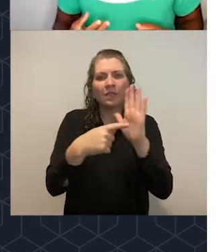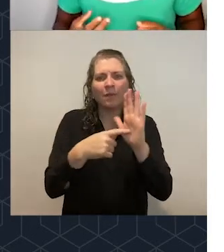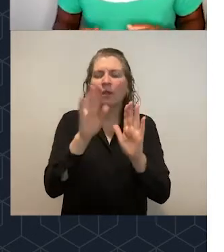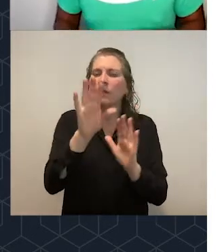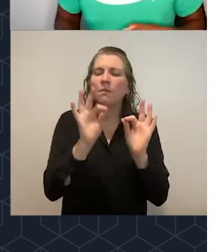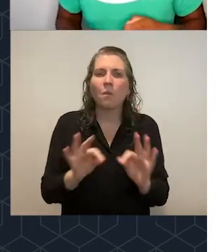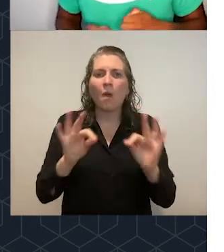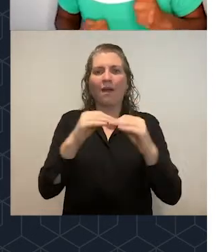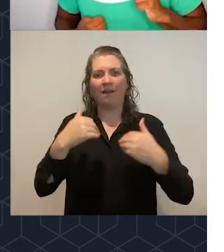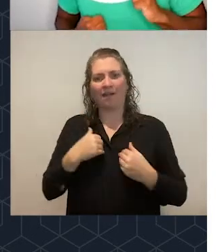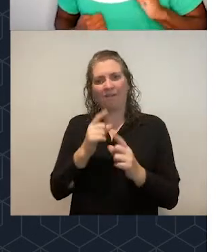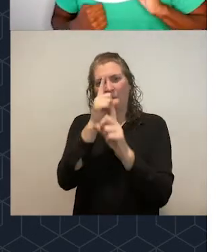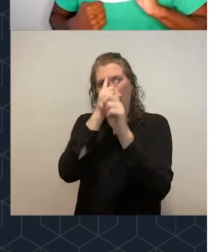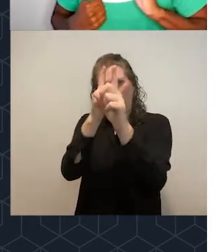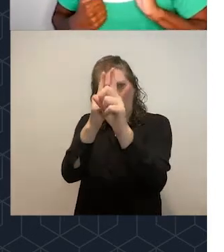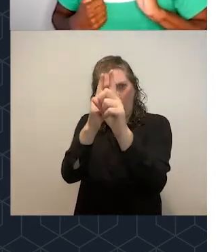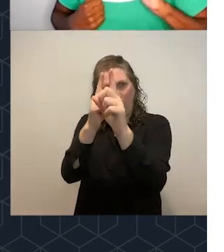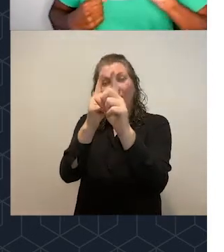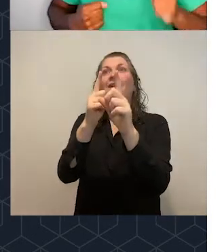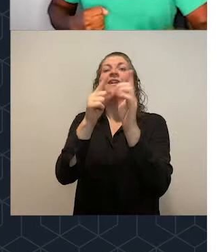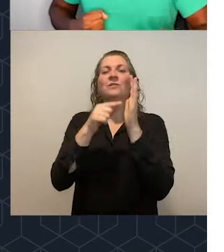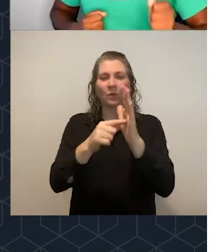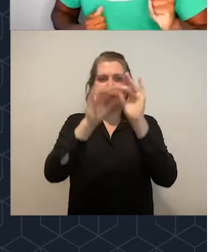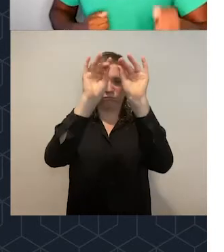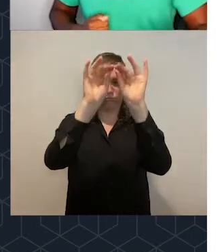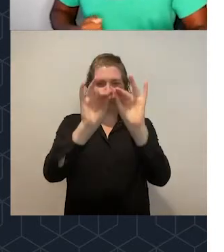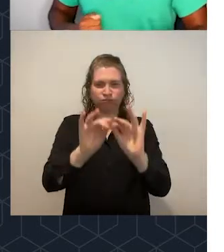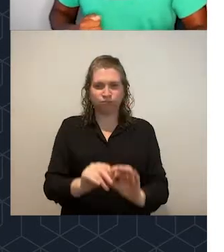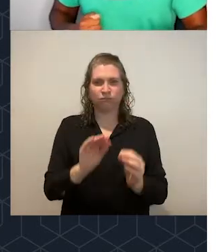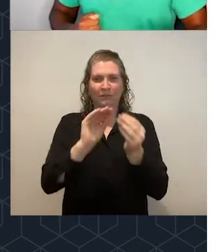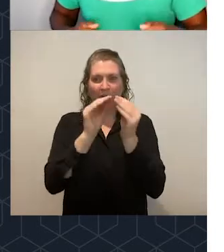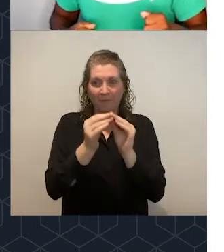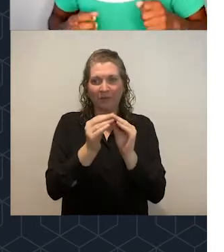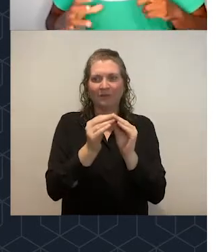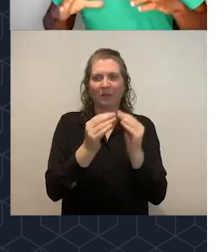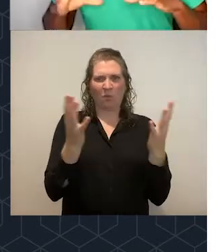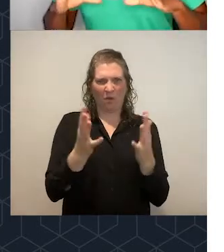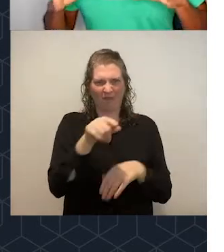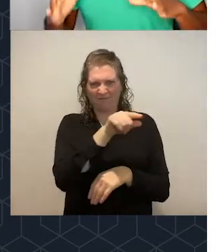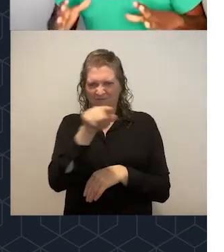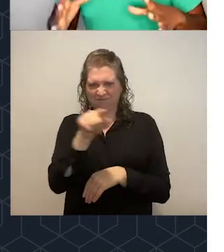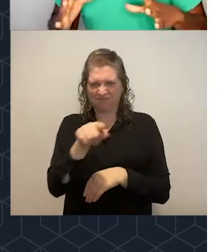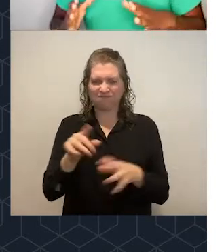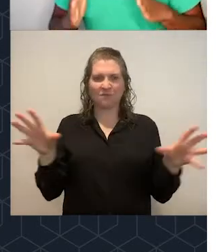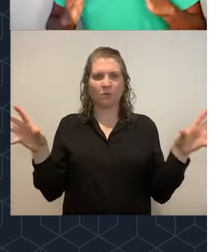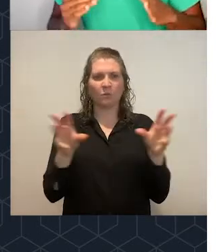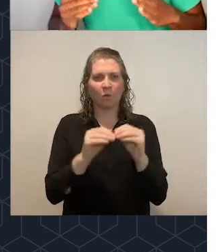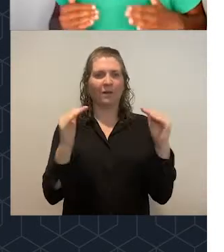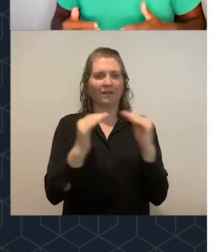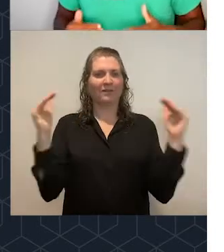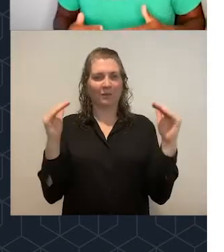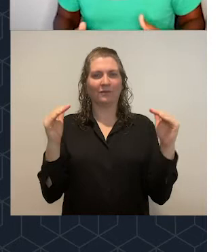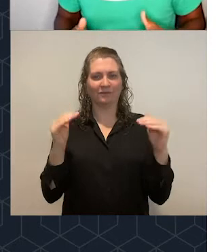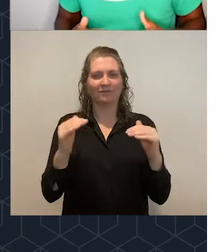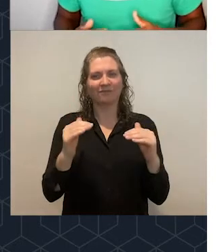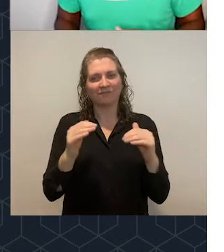and Z in order to receive implementation of this particular goal. And so here's just a prime example. Every single